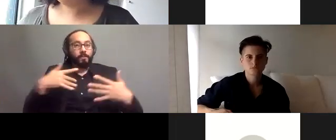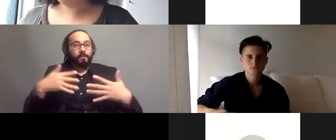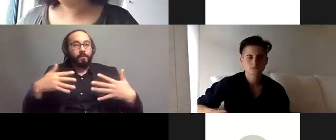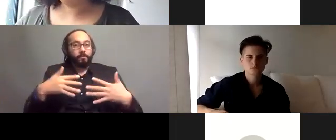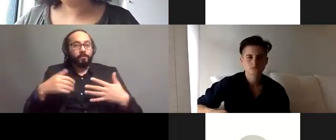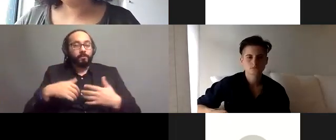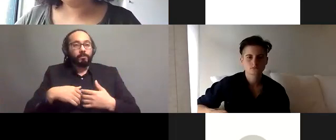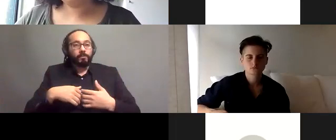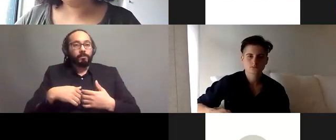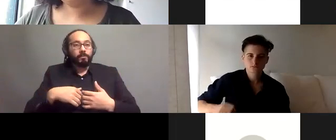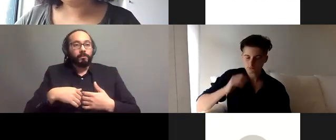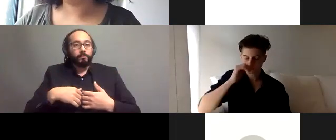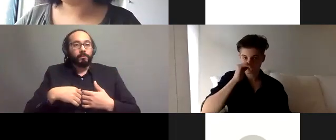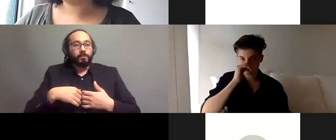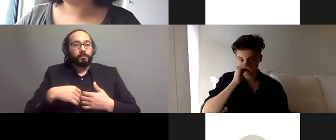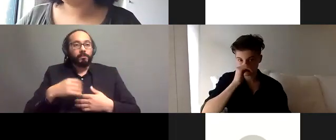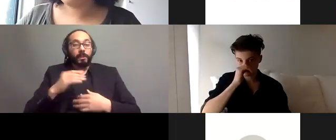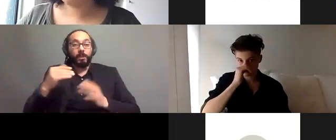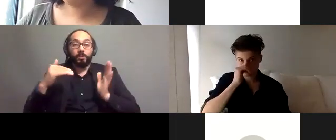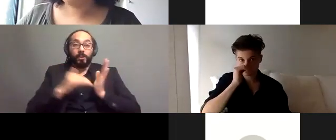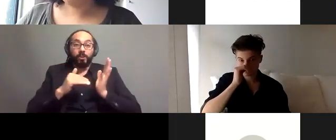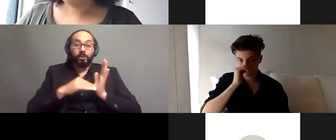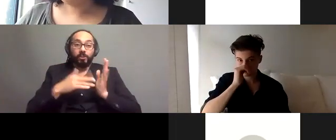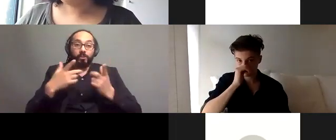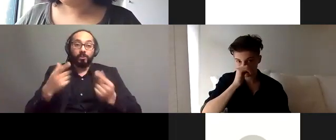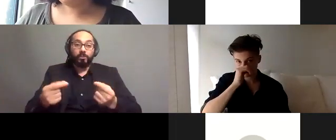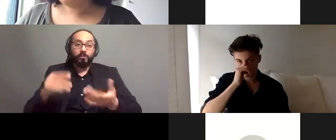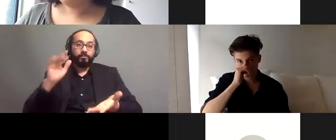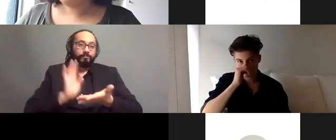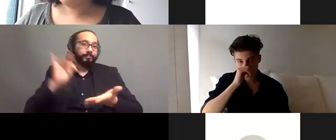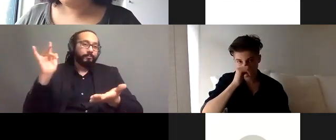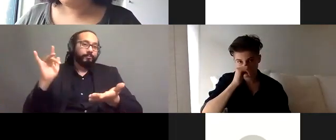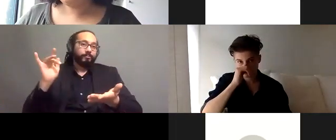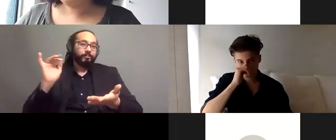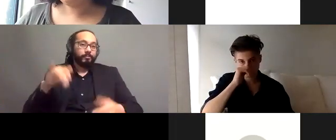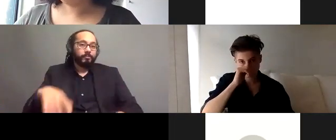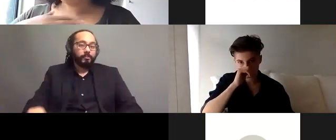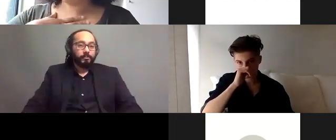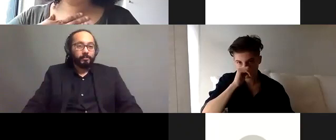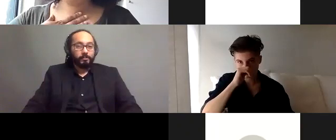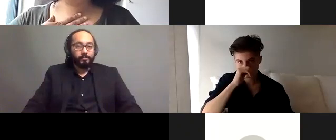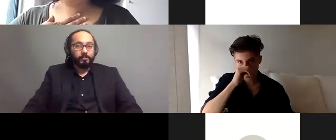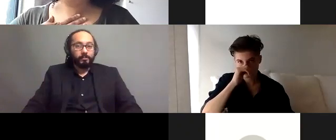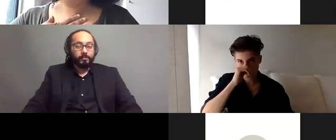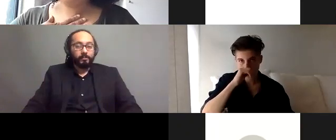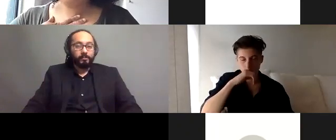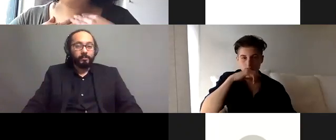and doctors take advantage of that. So I am so